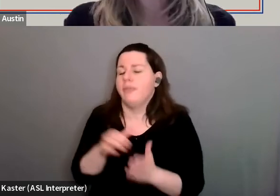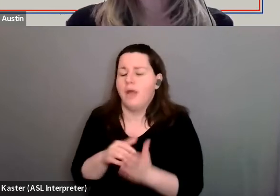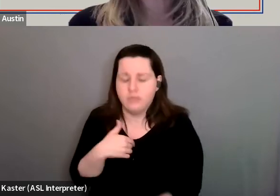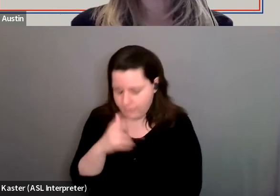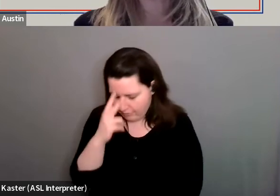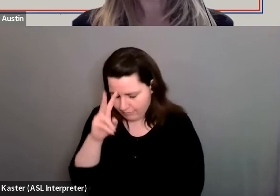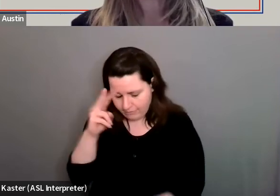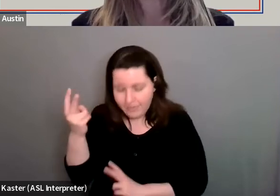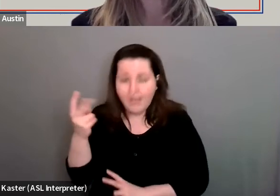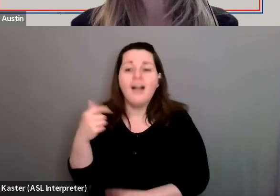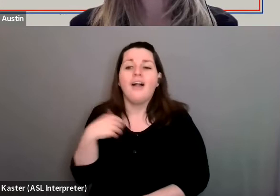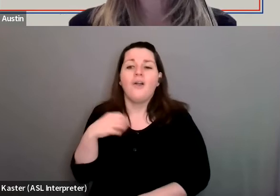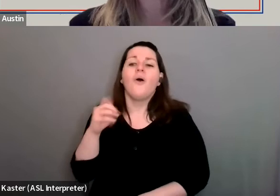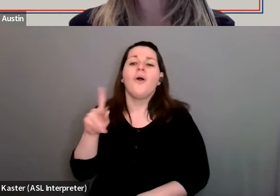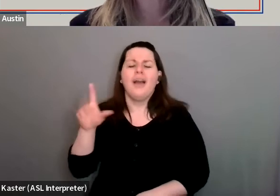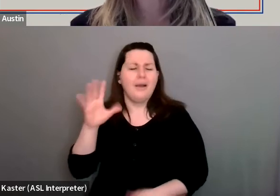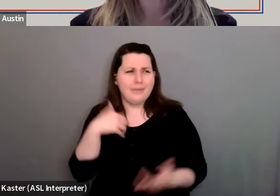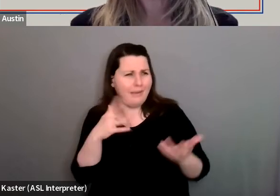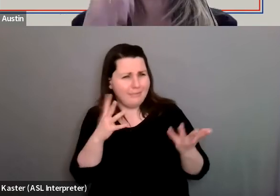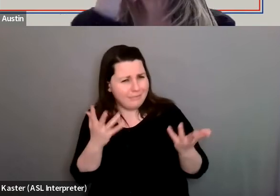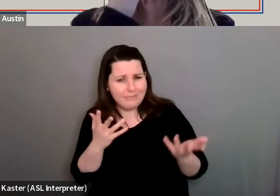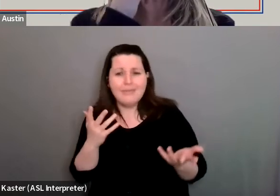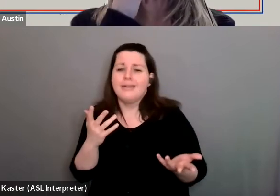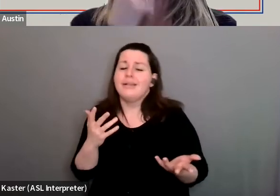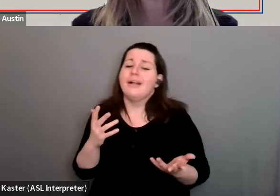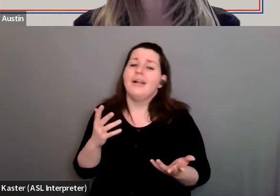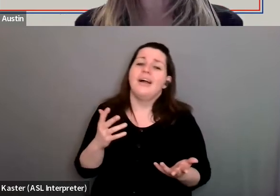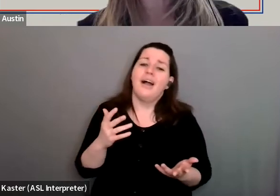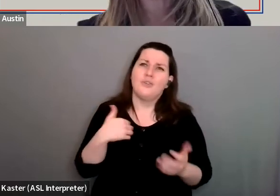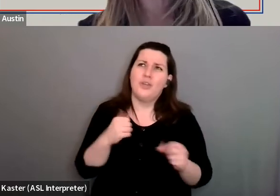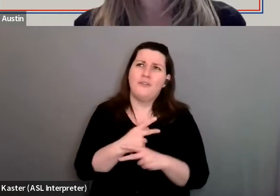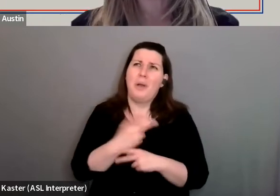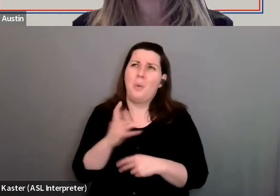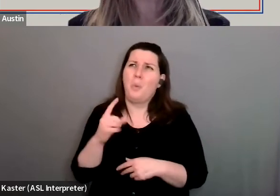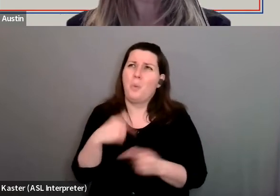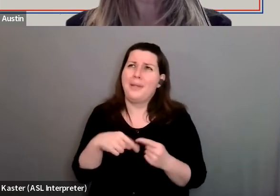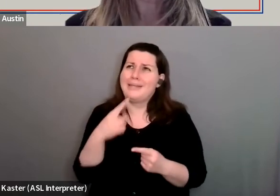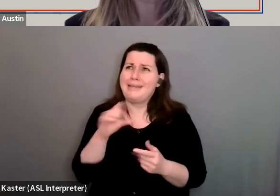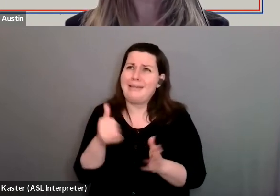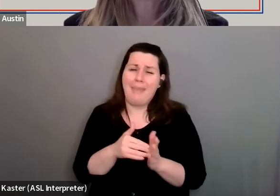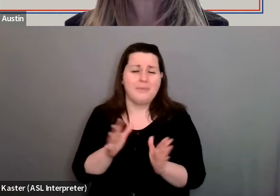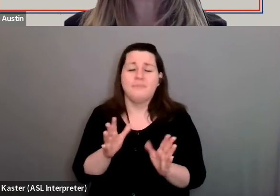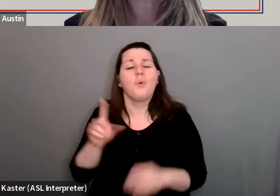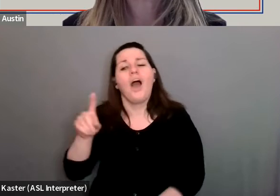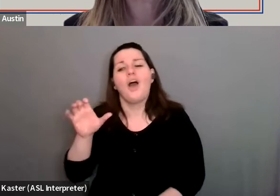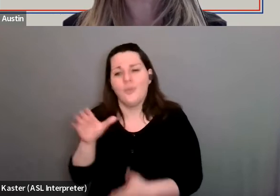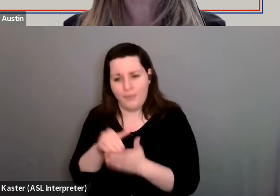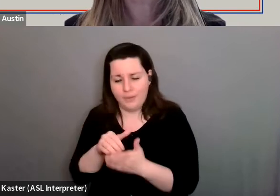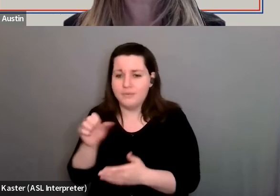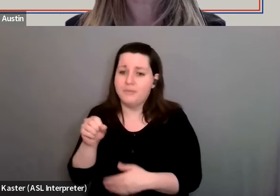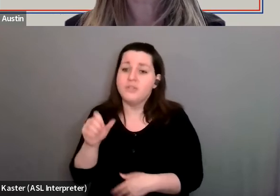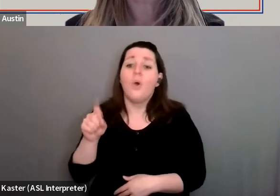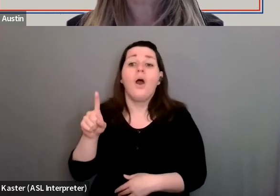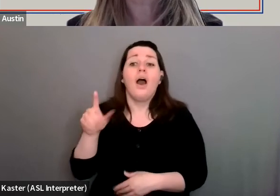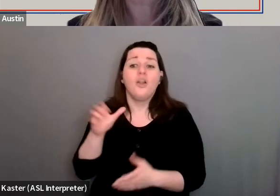Sorry, 100,000. Okay, sorry, I'm reading my numbers wrong. I was trying to figure out when I said 10,000. Okay. 100,000. So in the